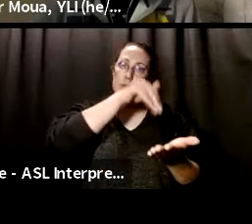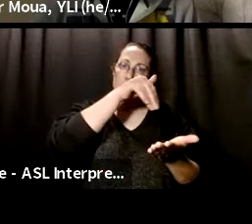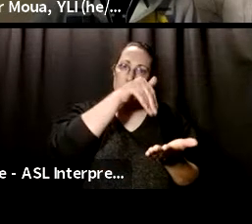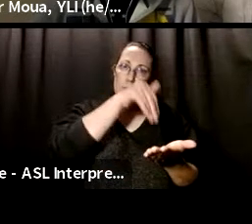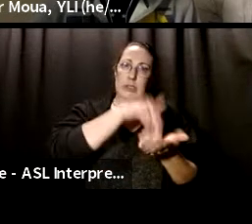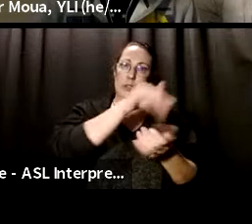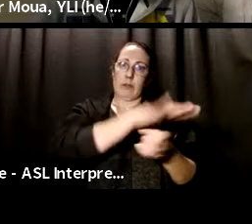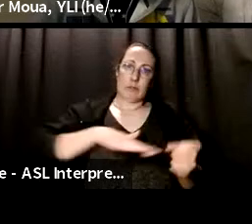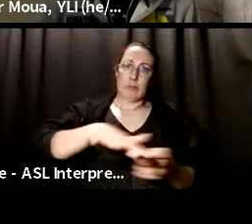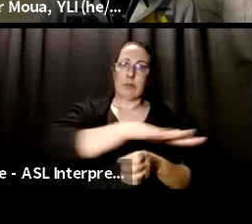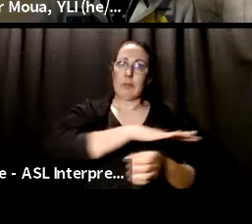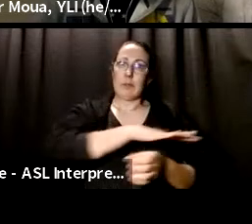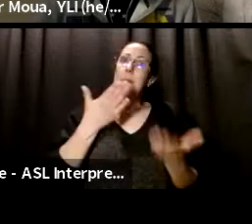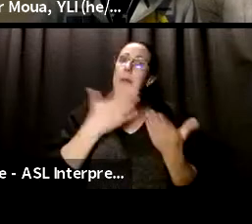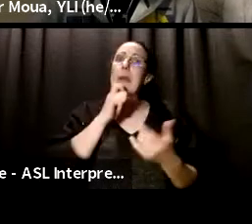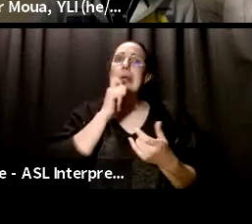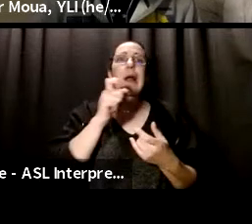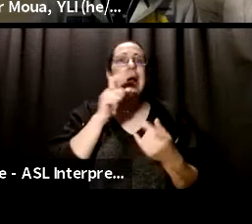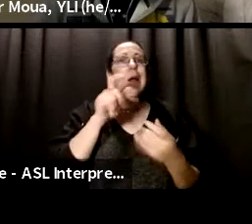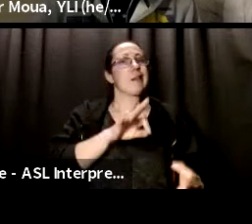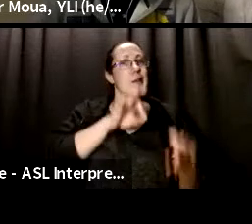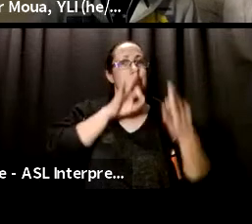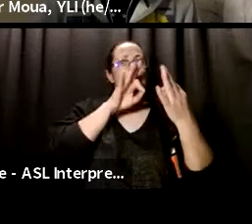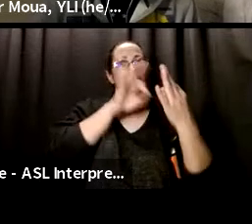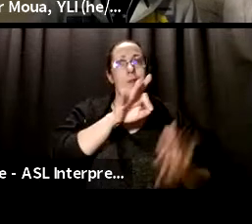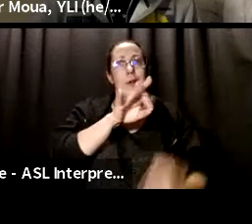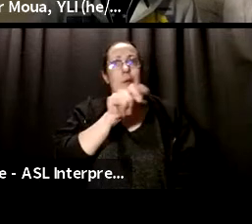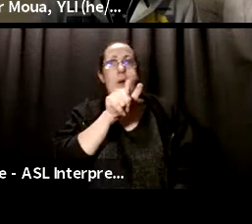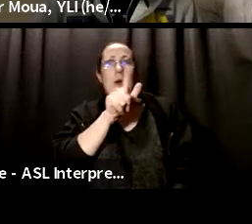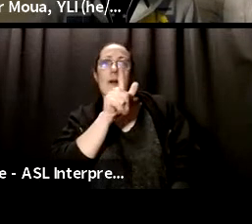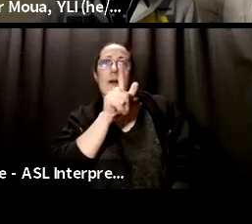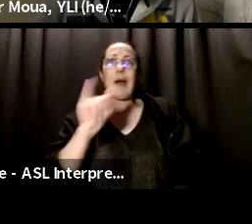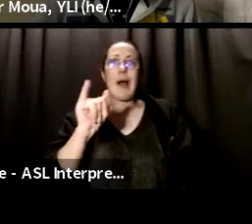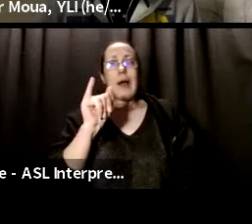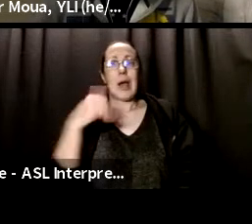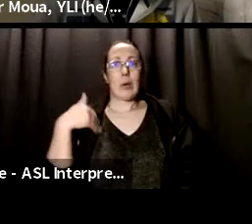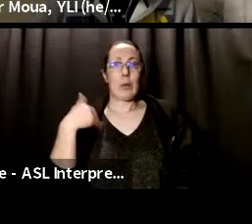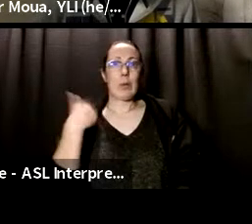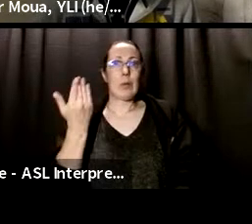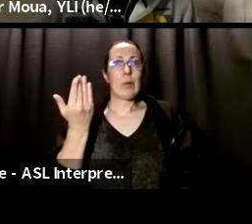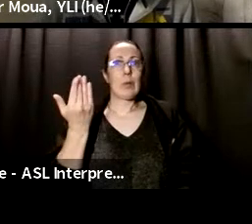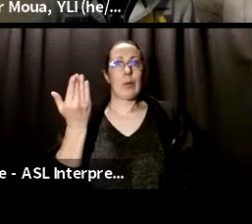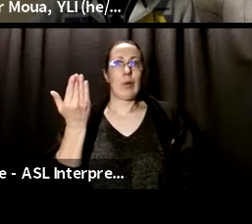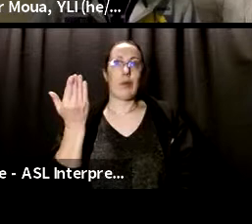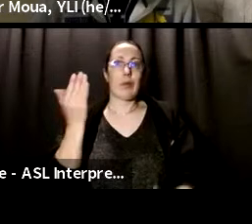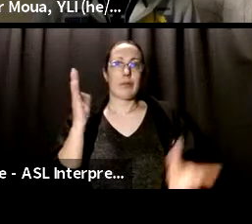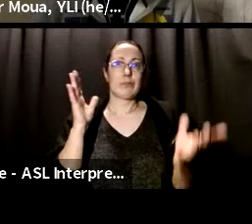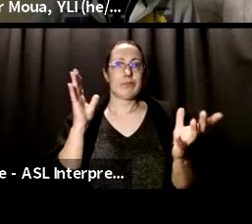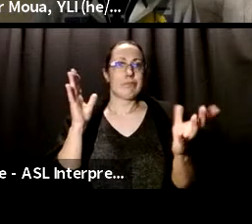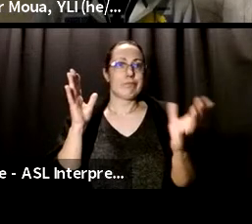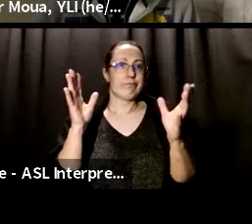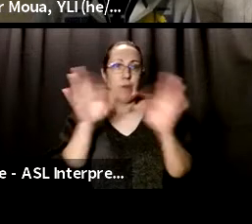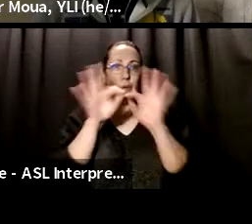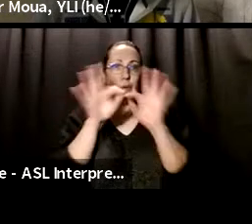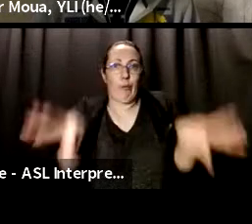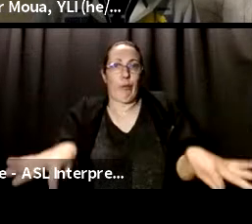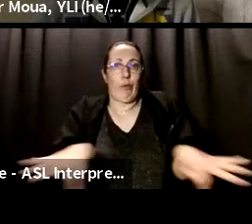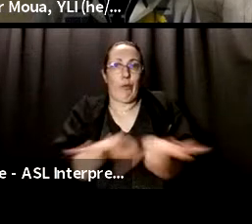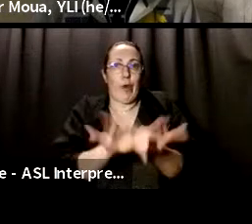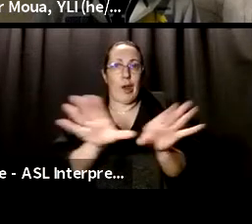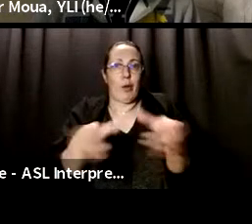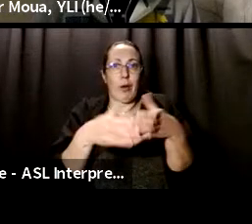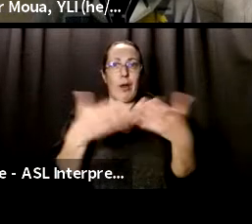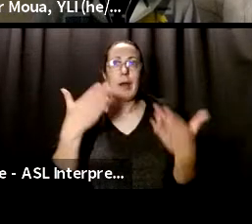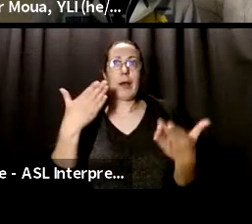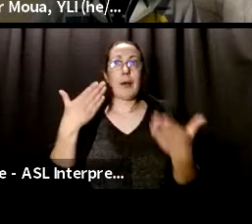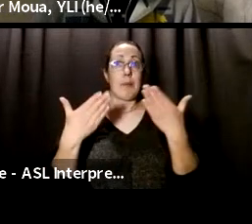know, the YLI kind of youth framework. These are recruiting kids that, you know, maybe on the fringe or